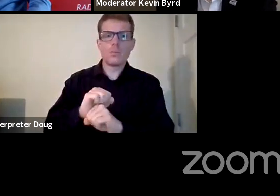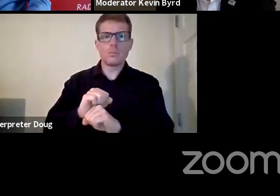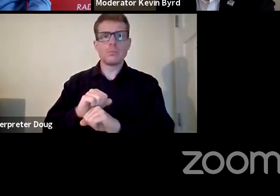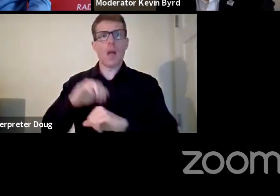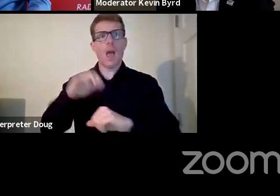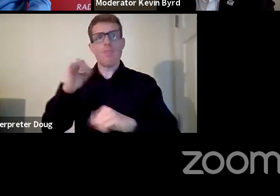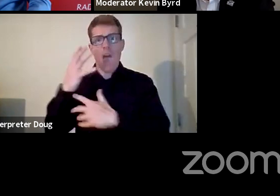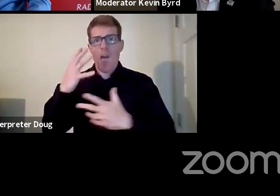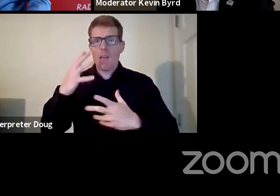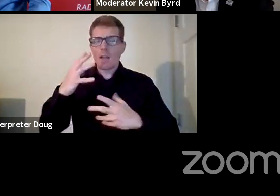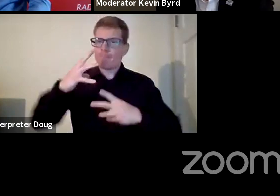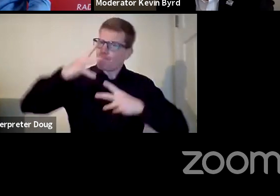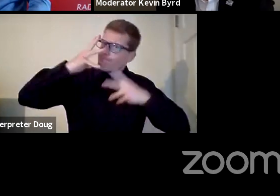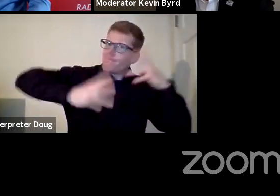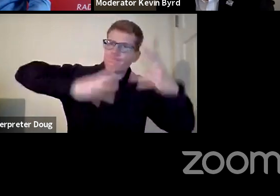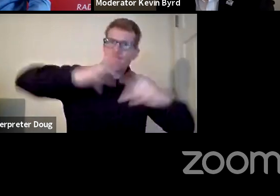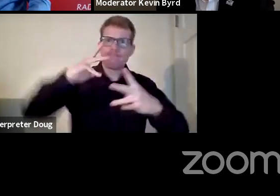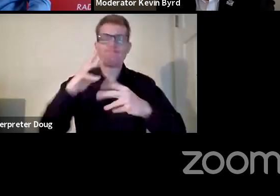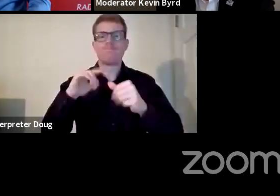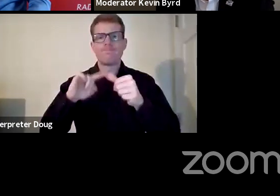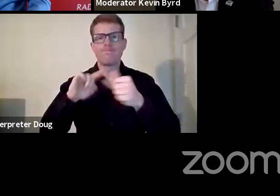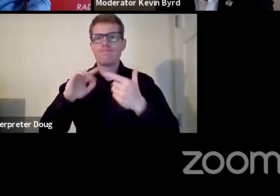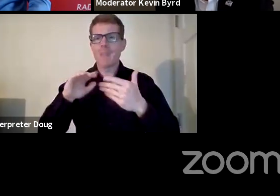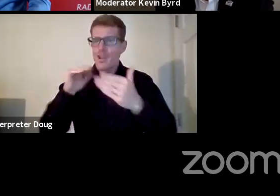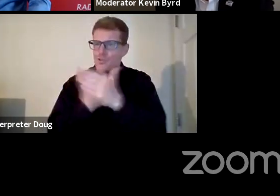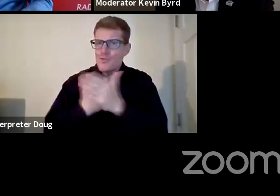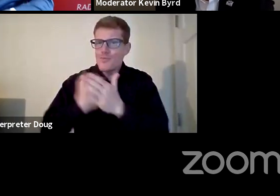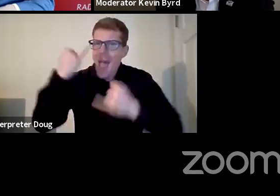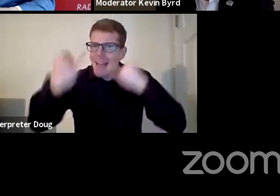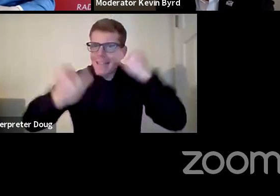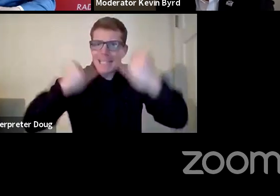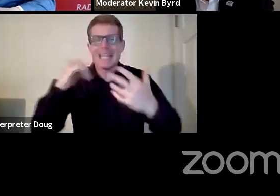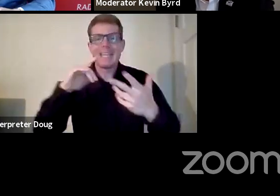new ideas, and